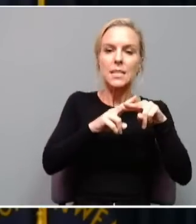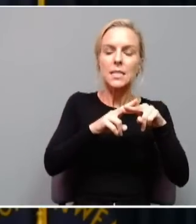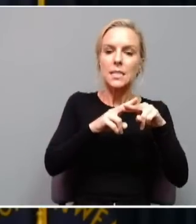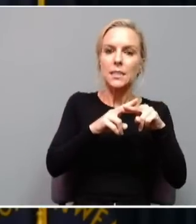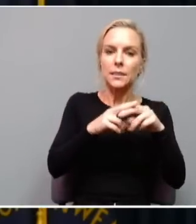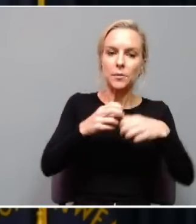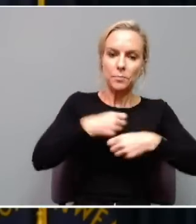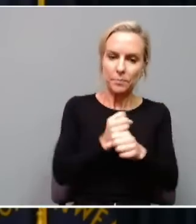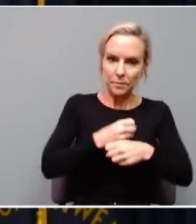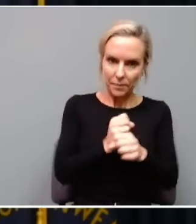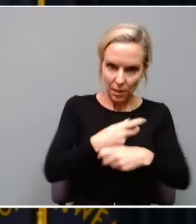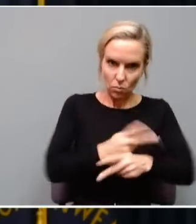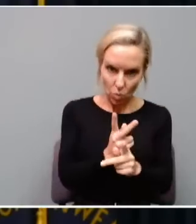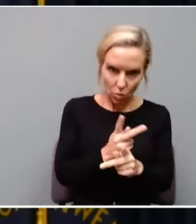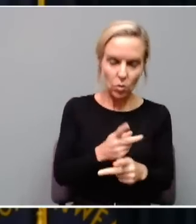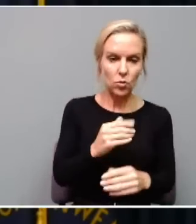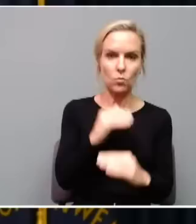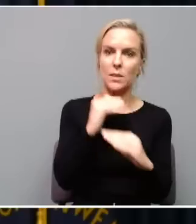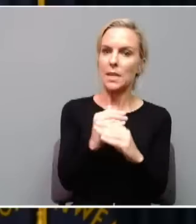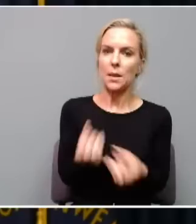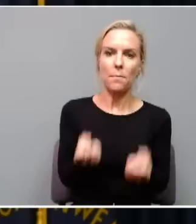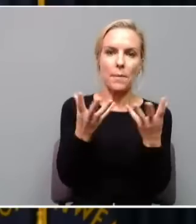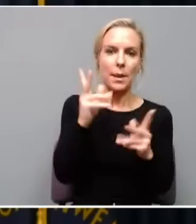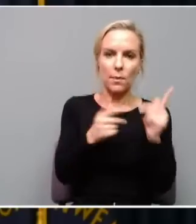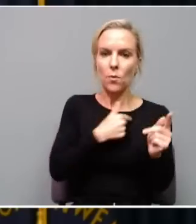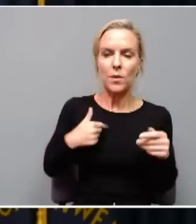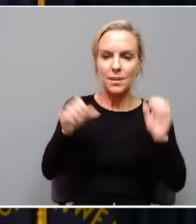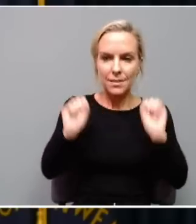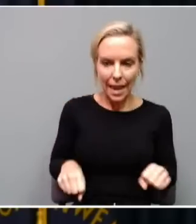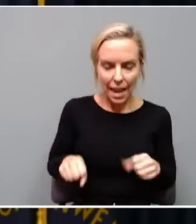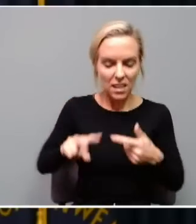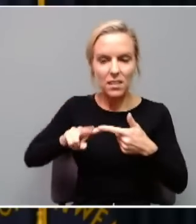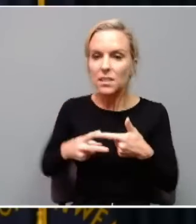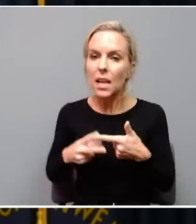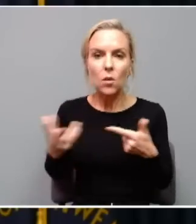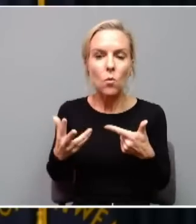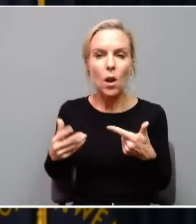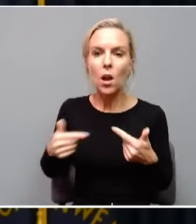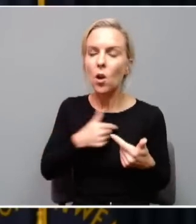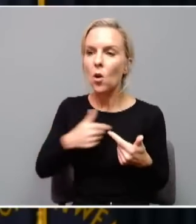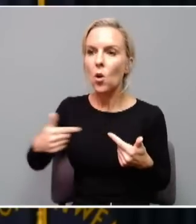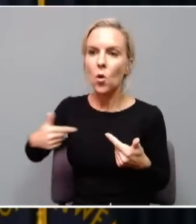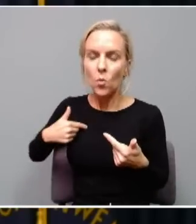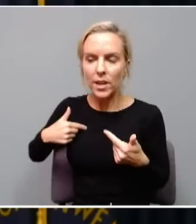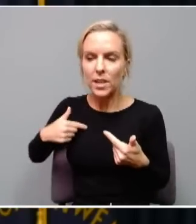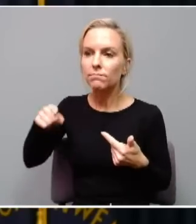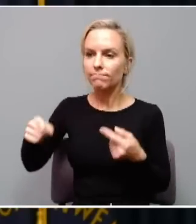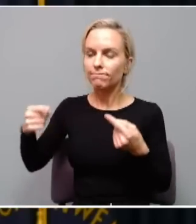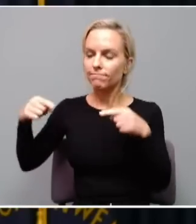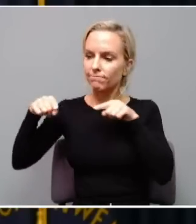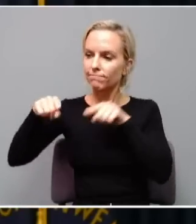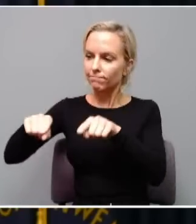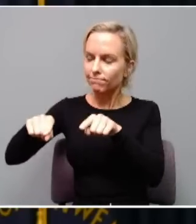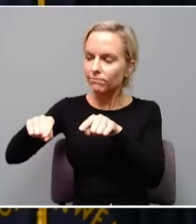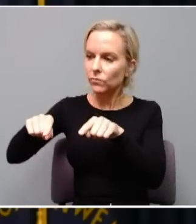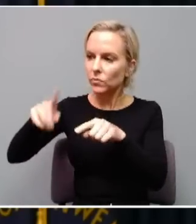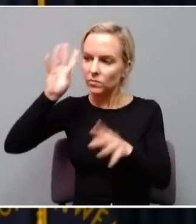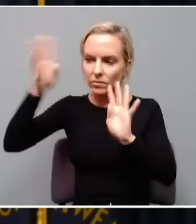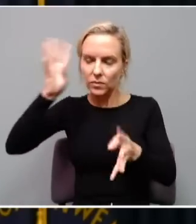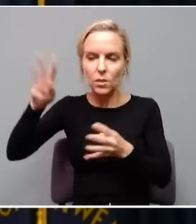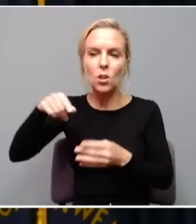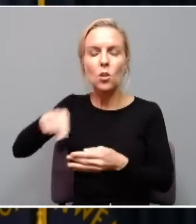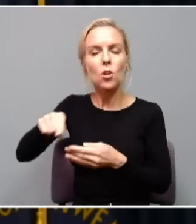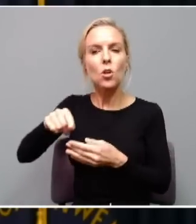to protect as many people as possible. And two, by pivoting our development efforts in order to develop a new powered air